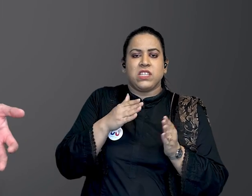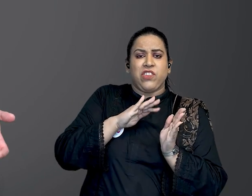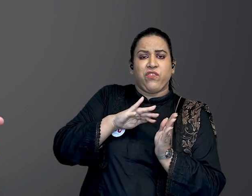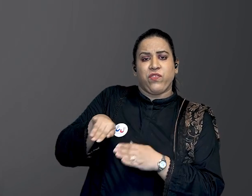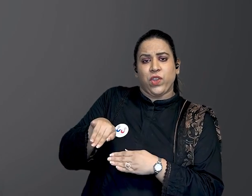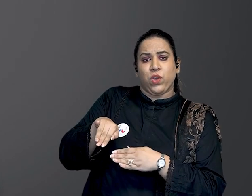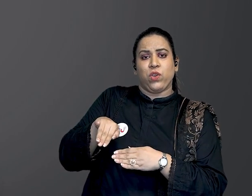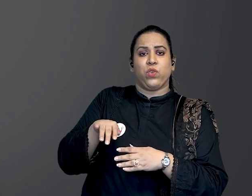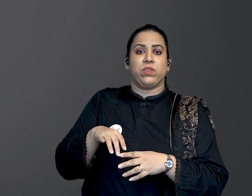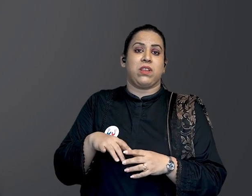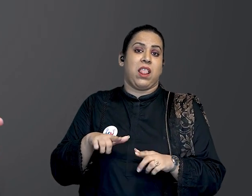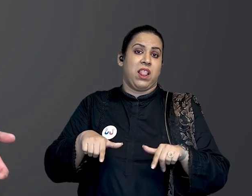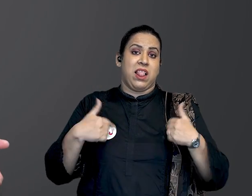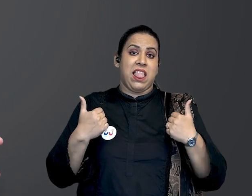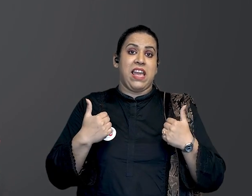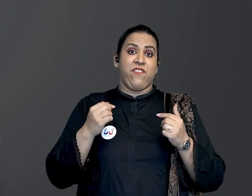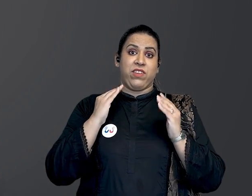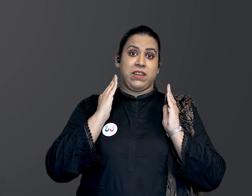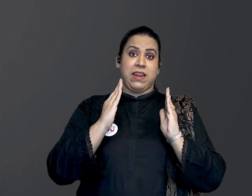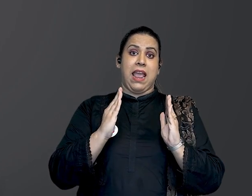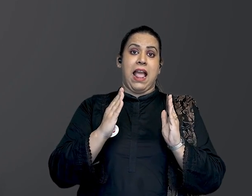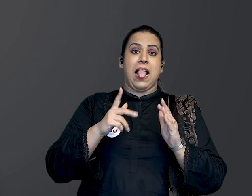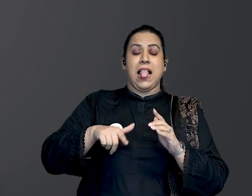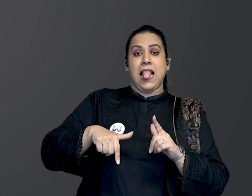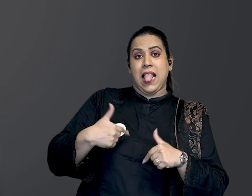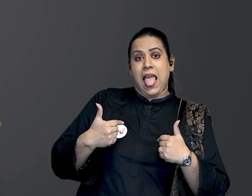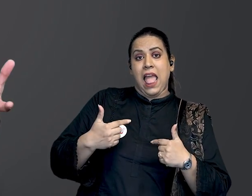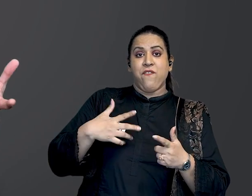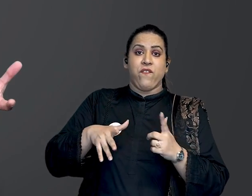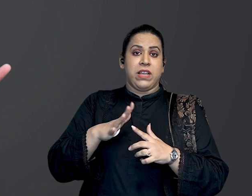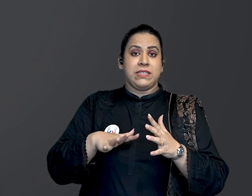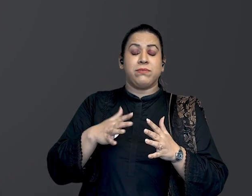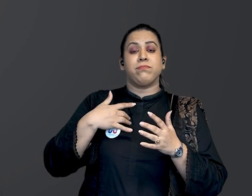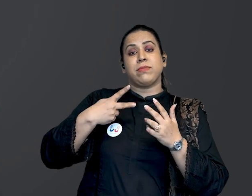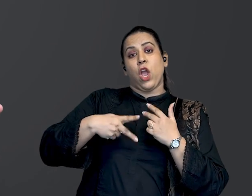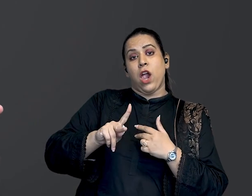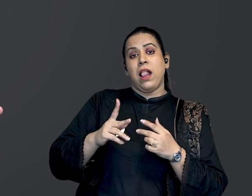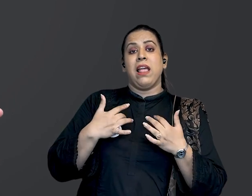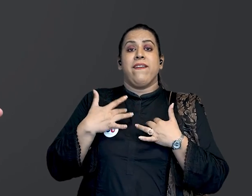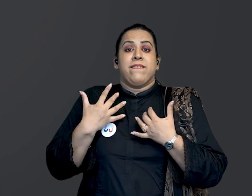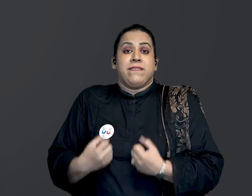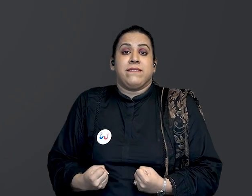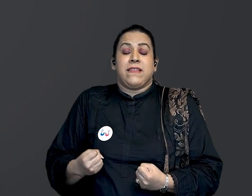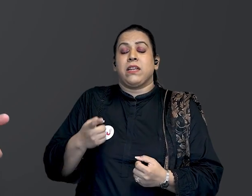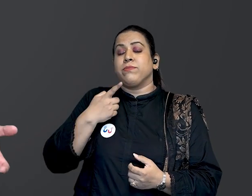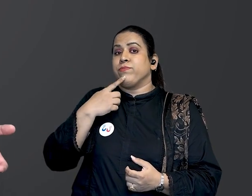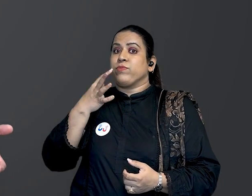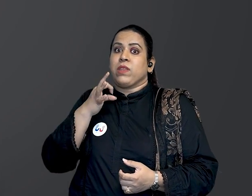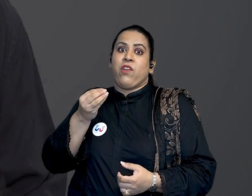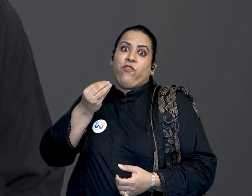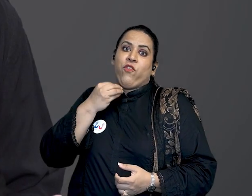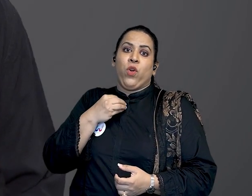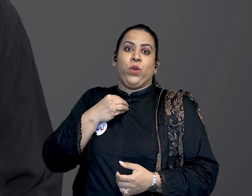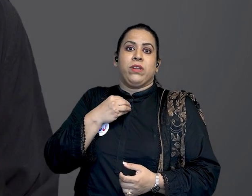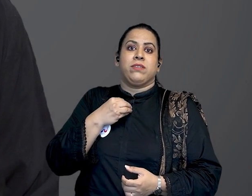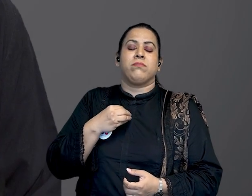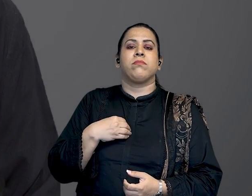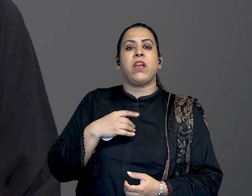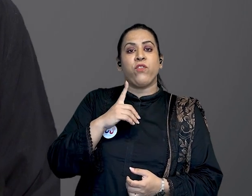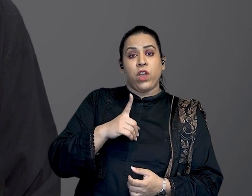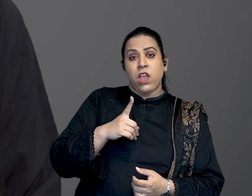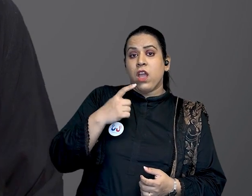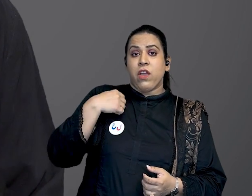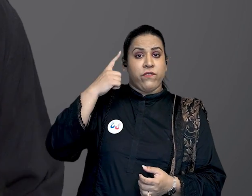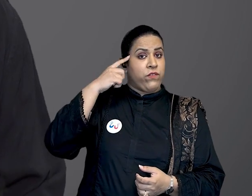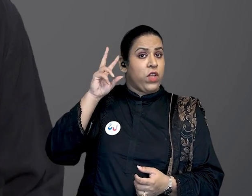grilled chicken, there was nowhere I could find that. It was just such a raw bodybuilding meal. But we saw the gap